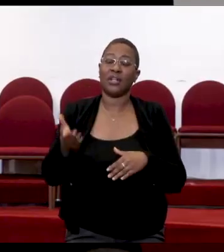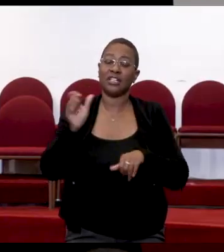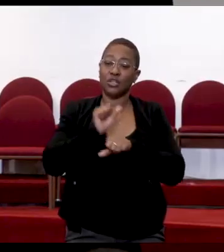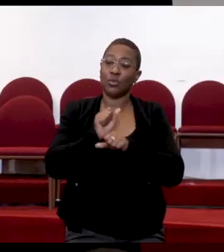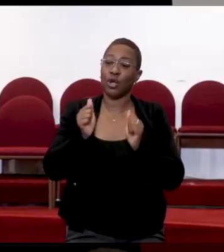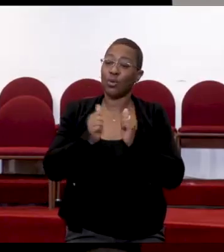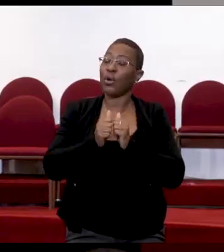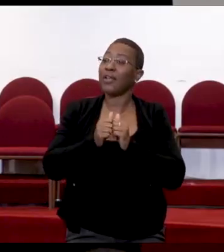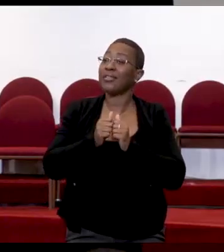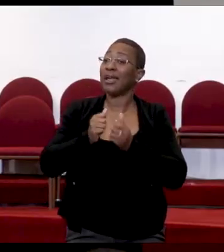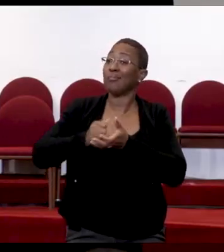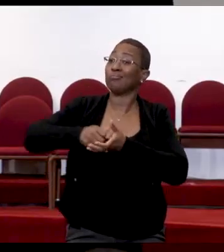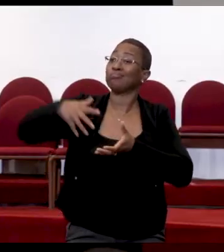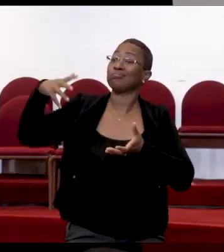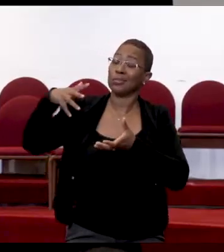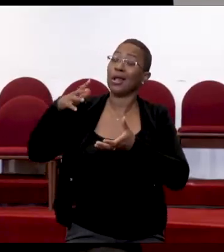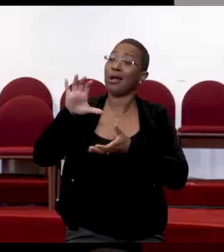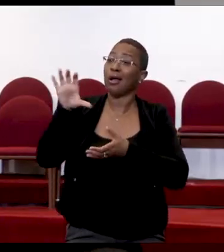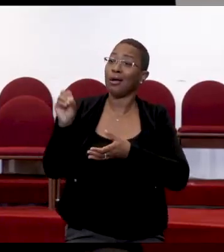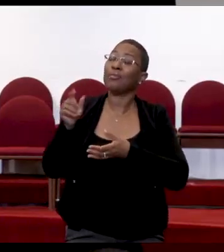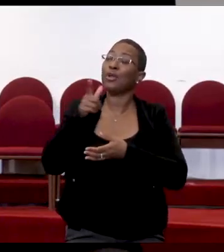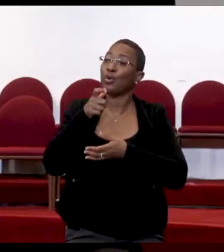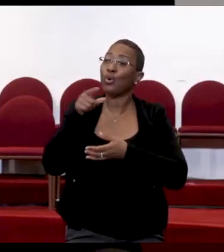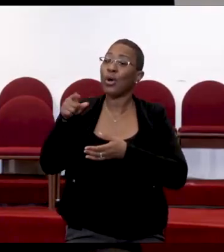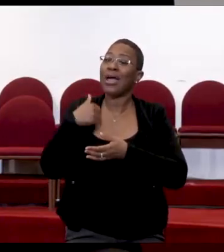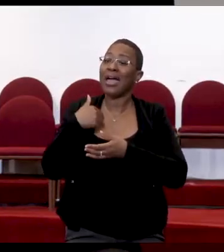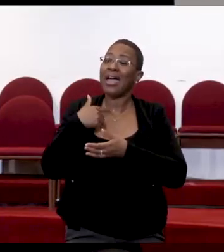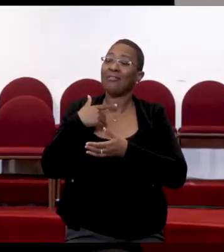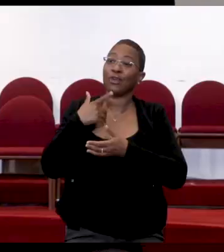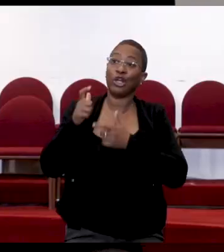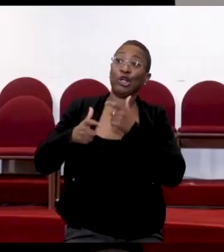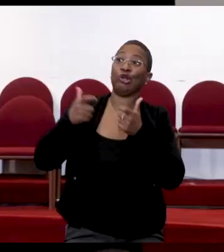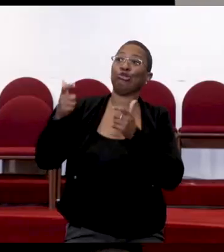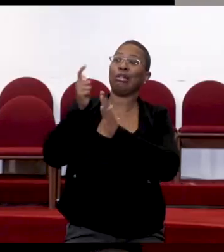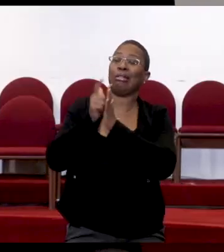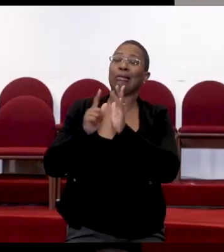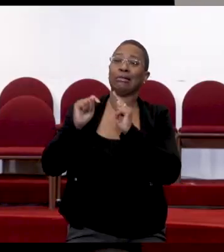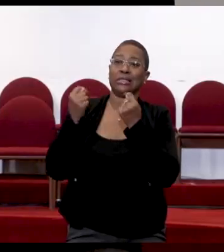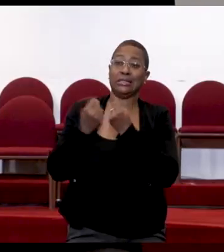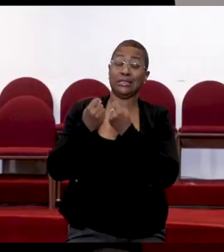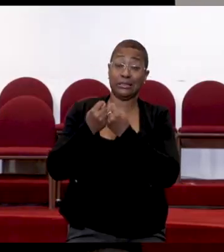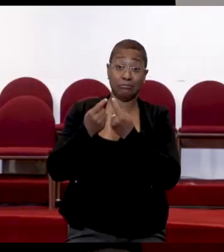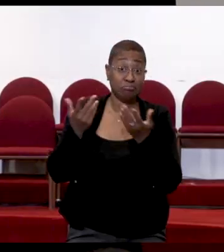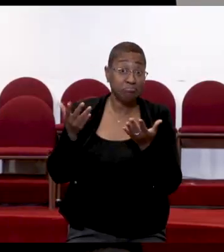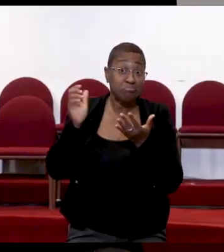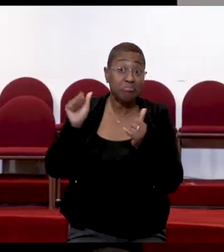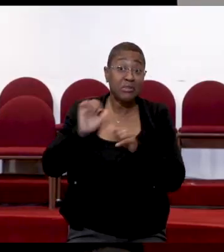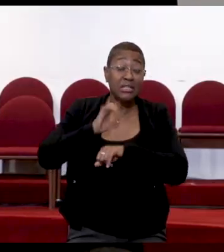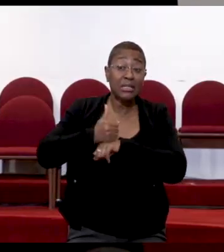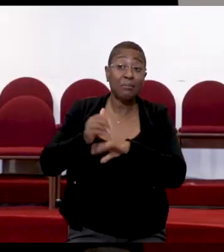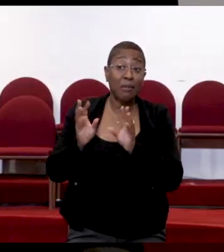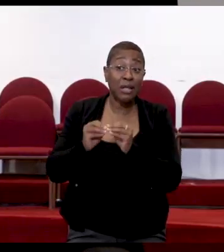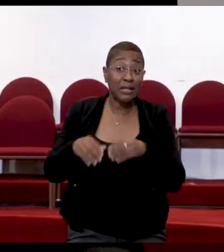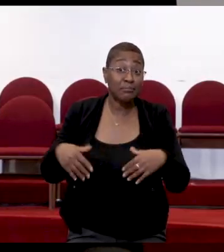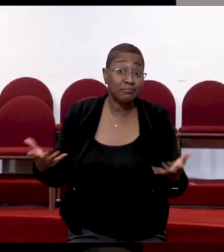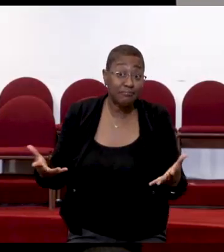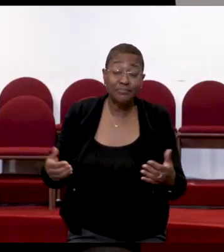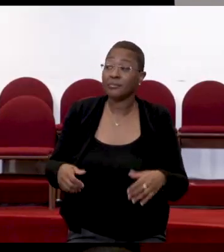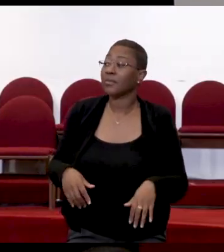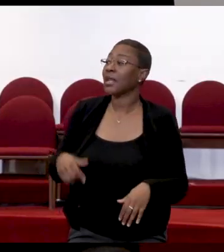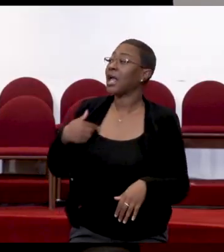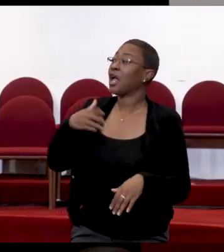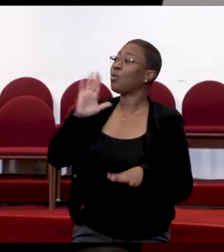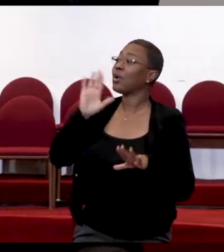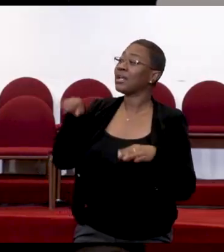a billionaire company who has a giant legal team. So can we get that meeting scheduled at some point? I'm going to be